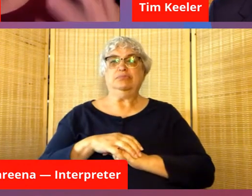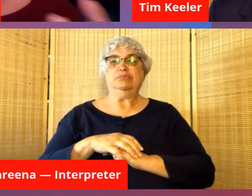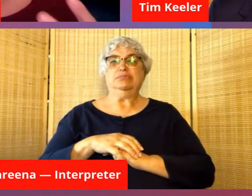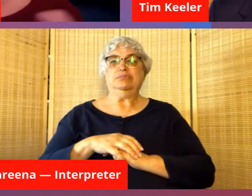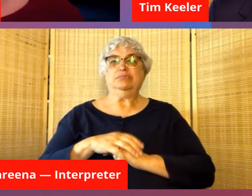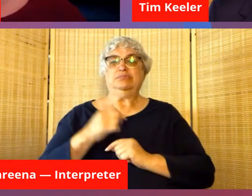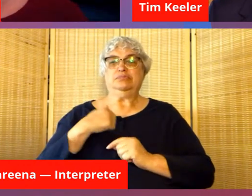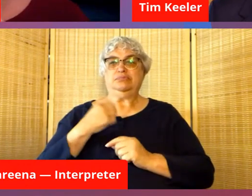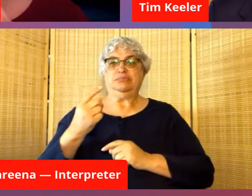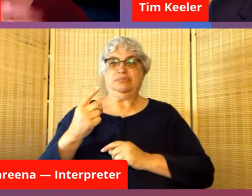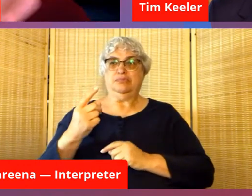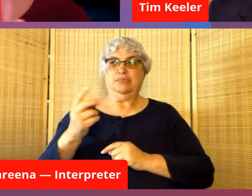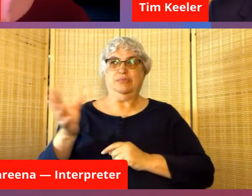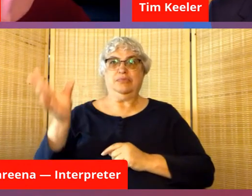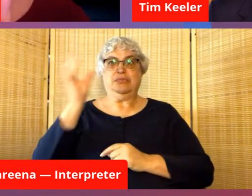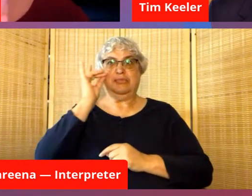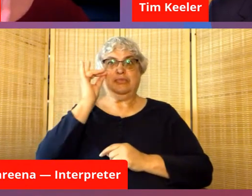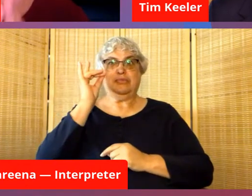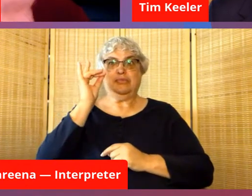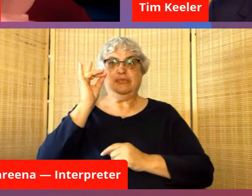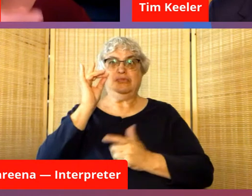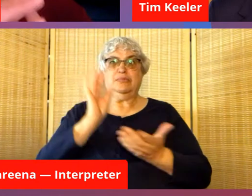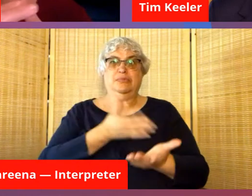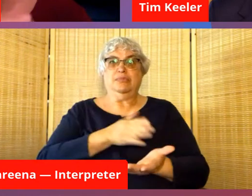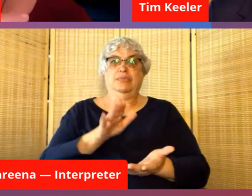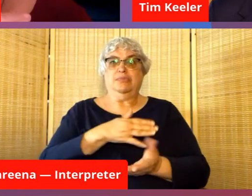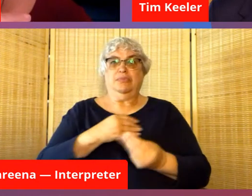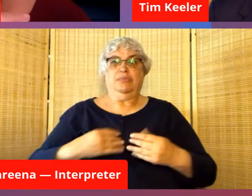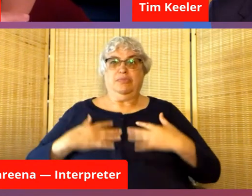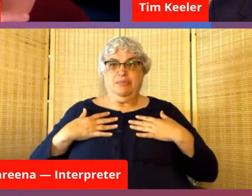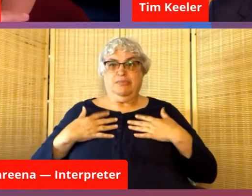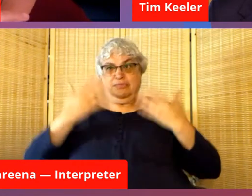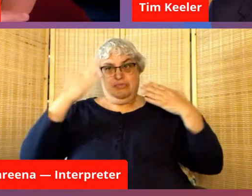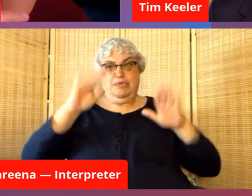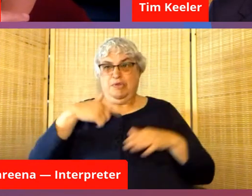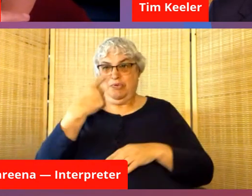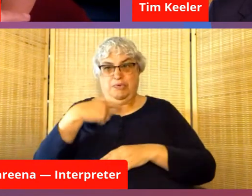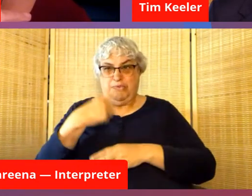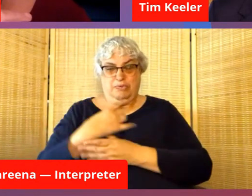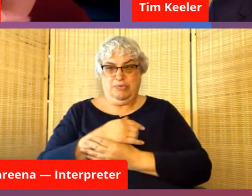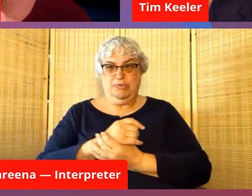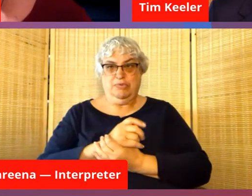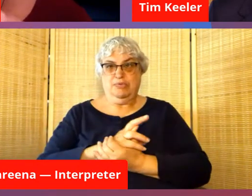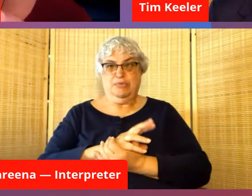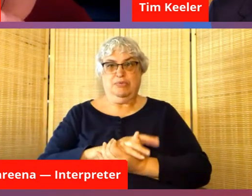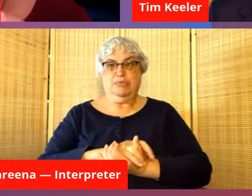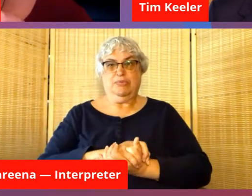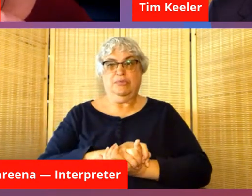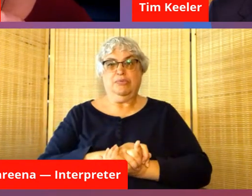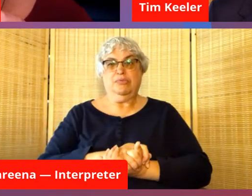inspiration from her music. And a lot of people don't know about her.